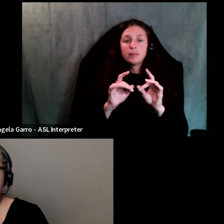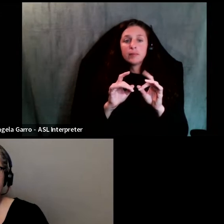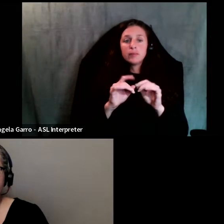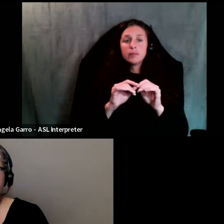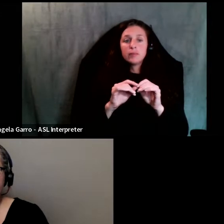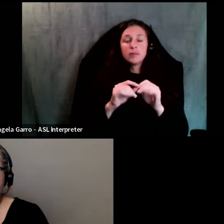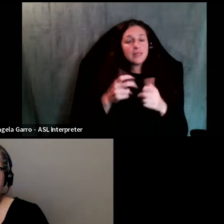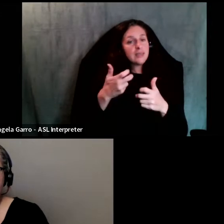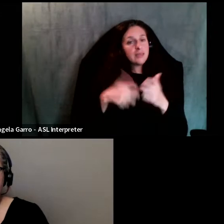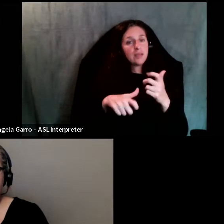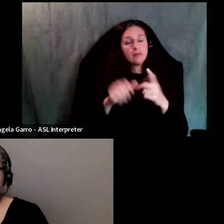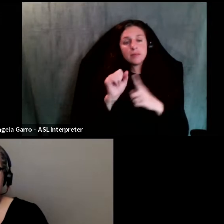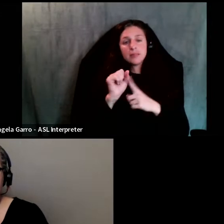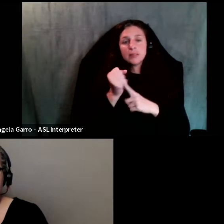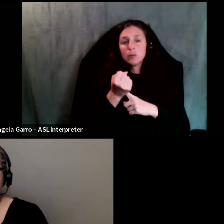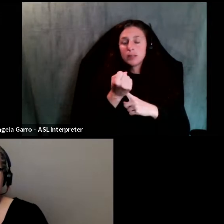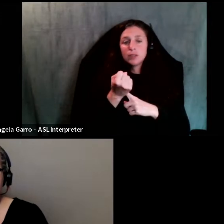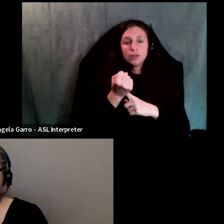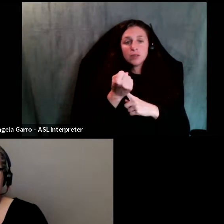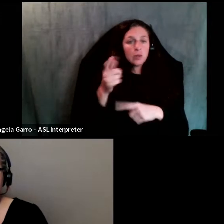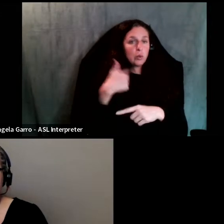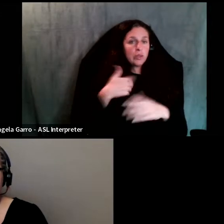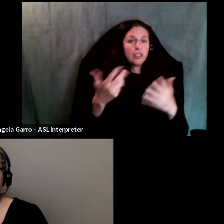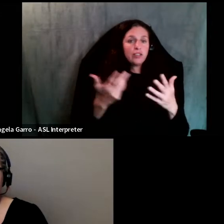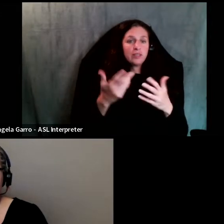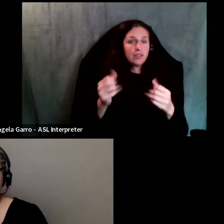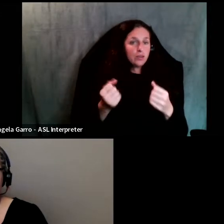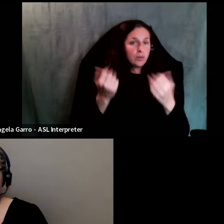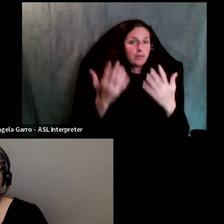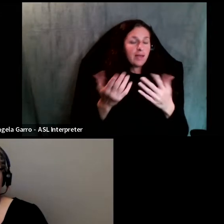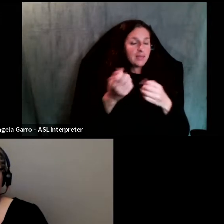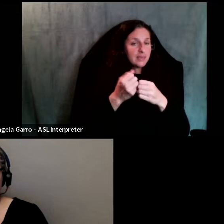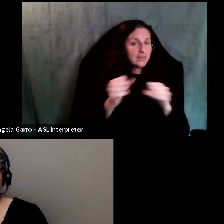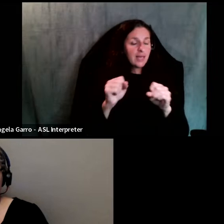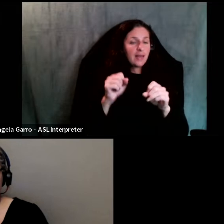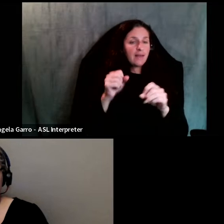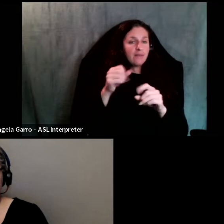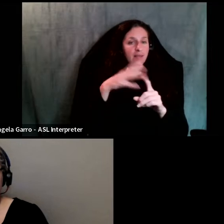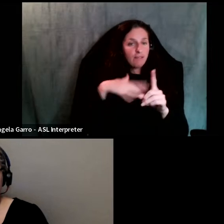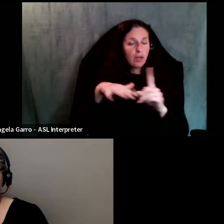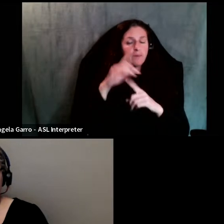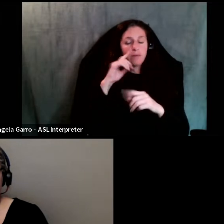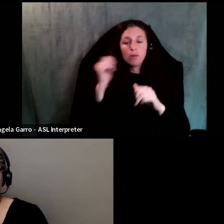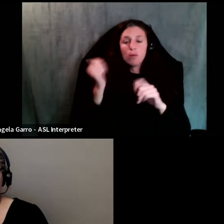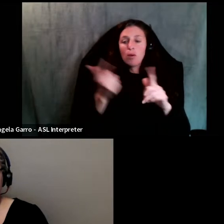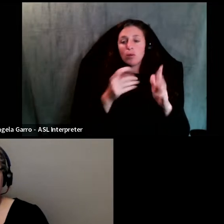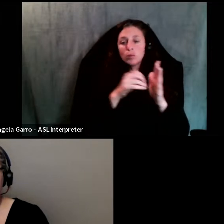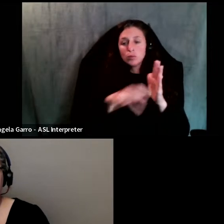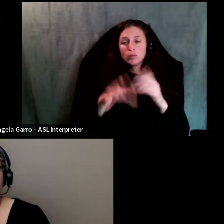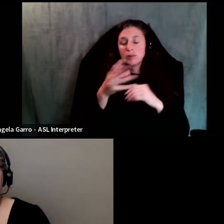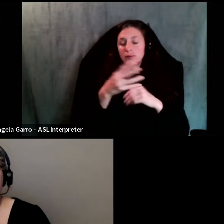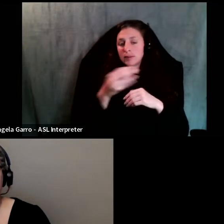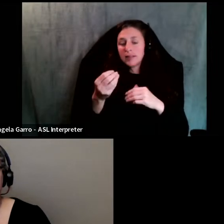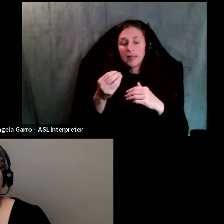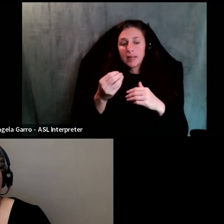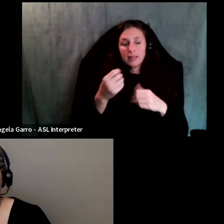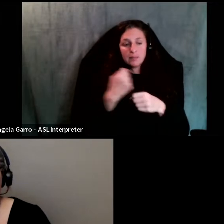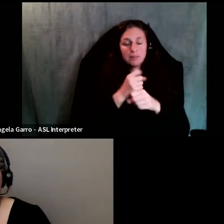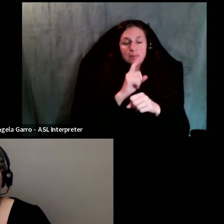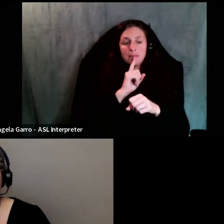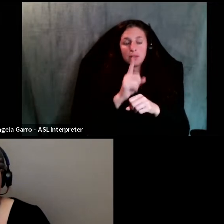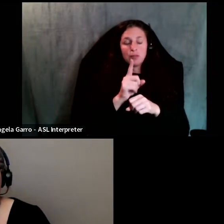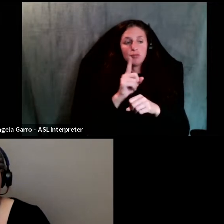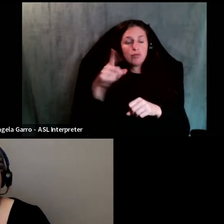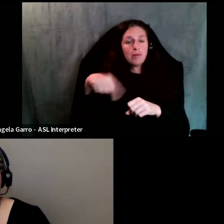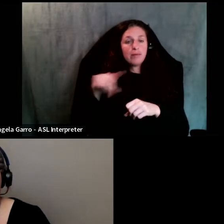It's a tough situation. We're here to provide a safe environment for all students. and to make sure that